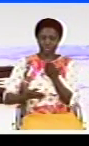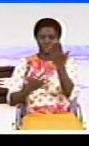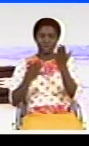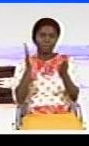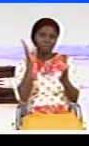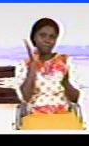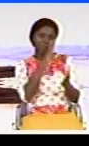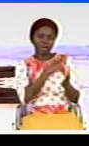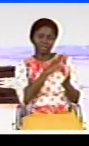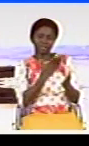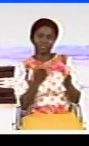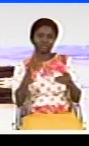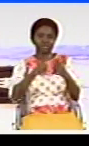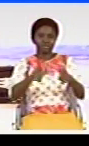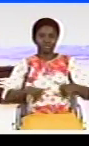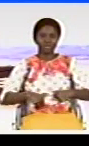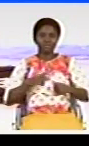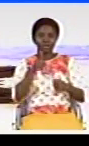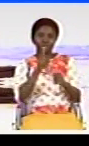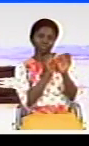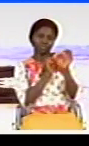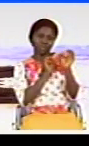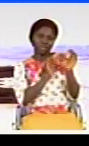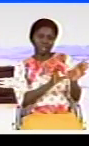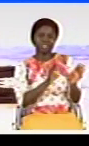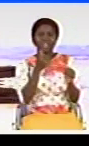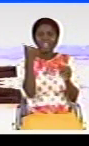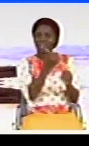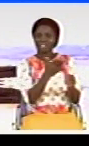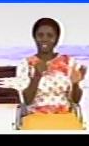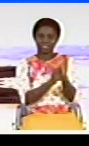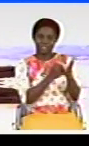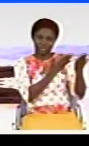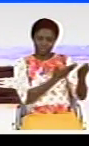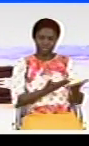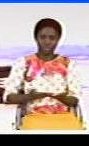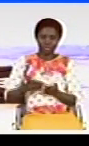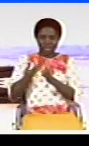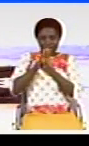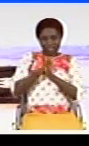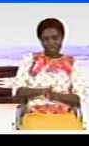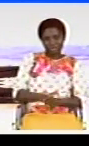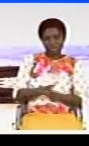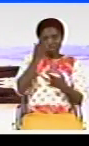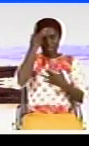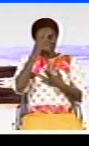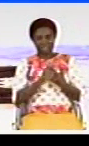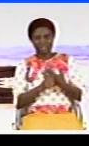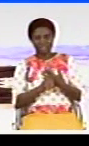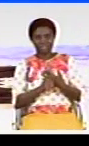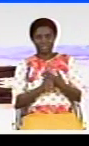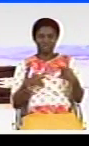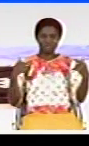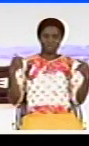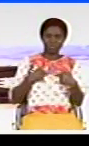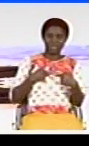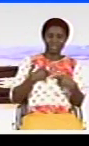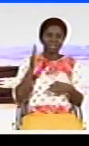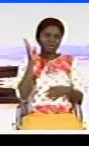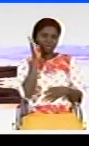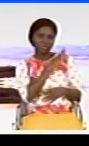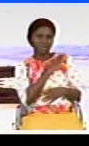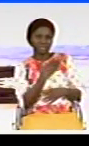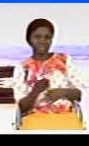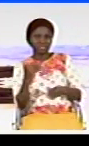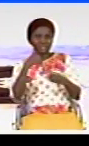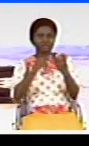hate anything that brought depression, sickness, agony, anxiety, evil into your life, and